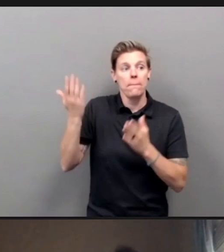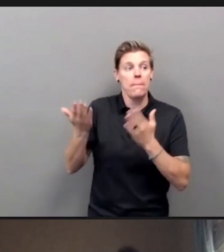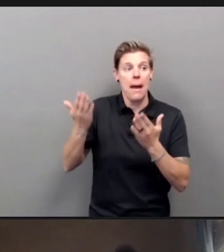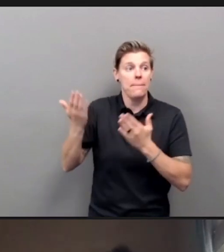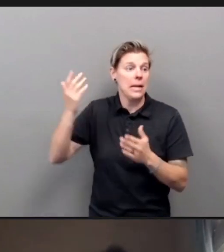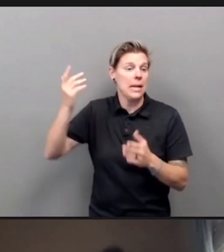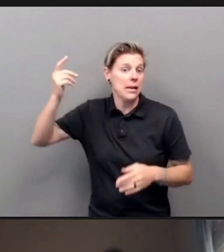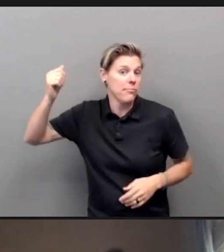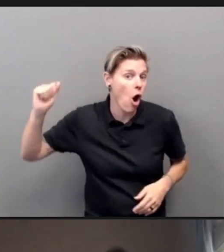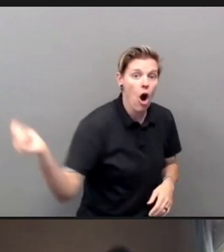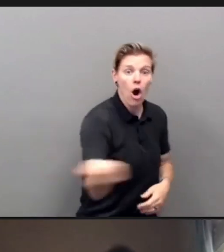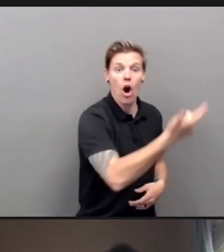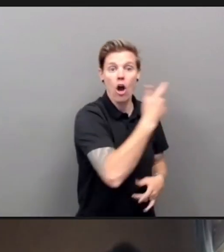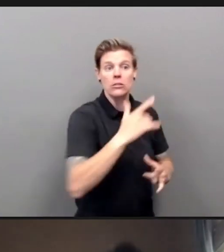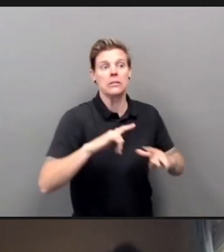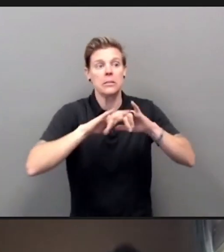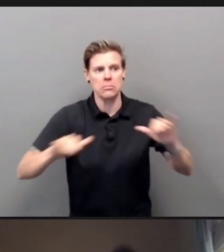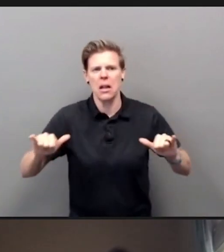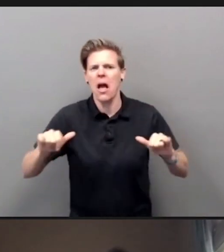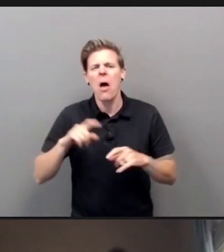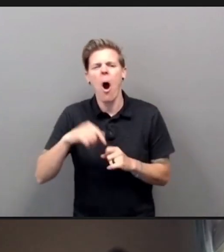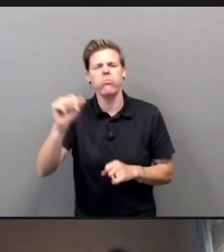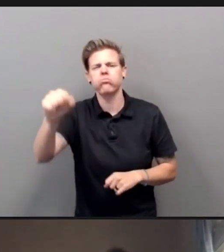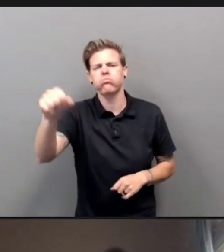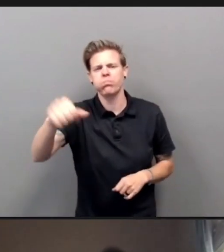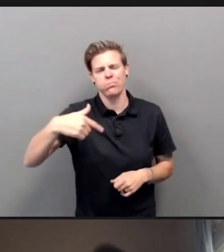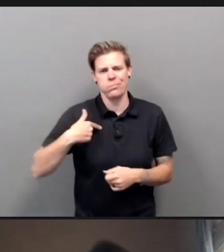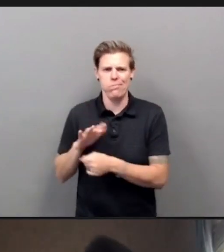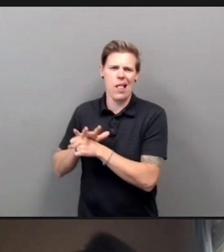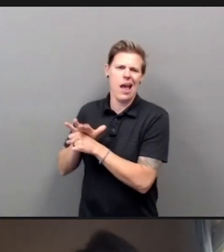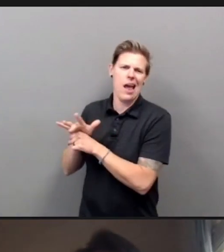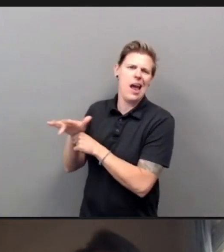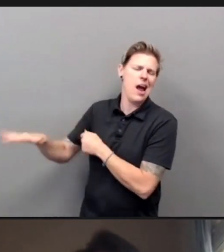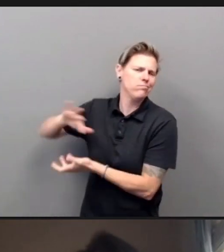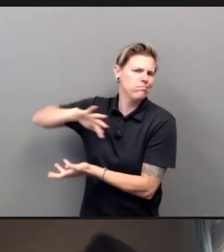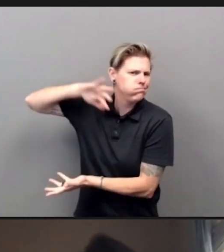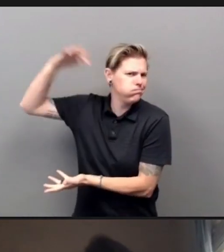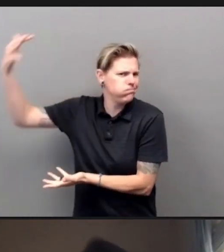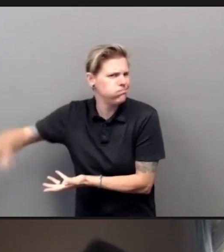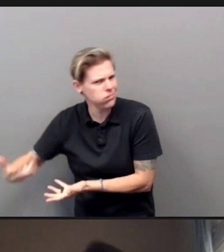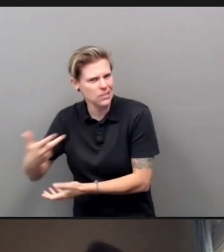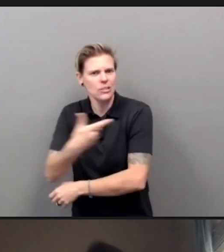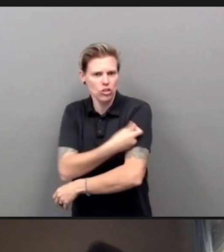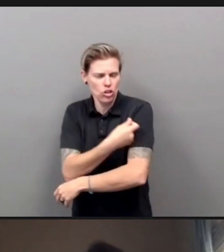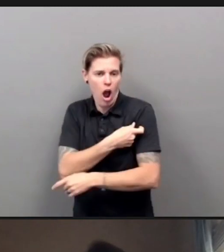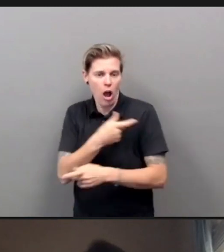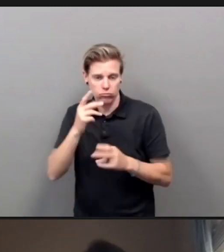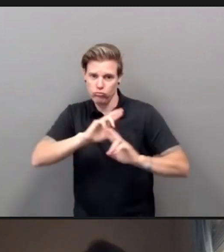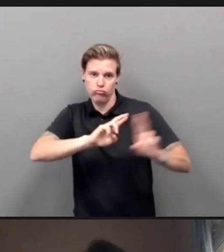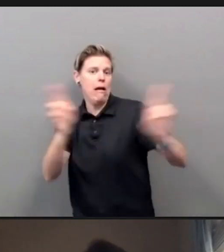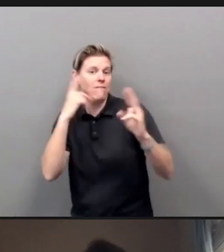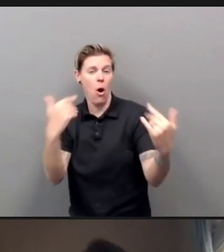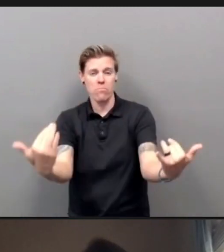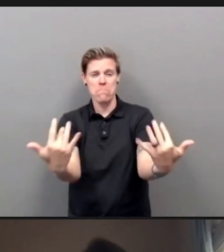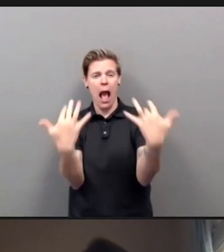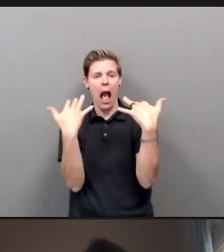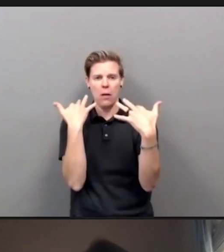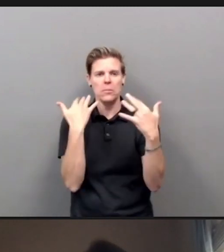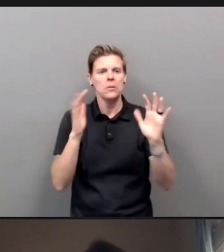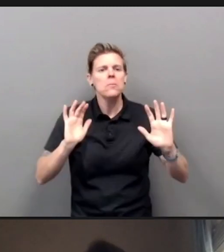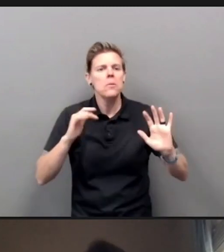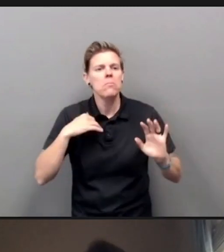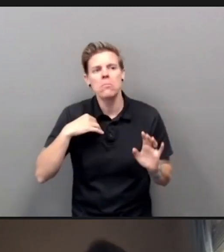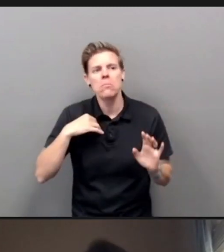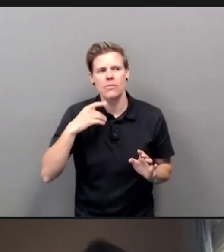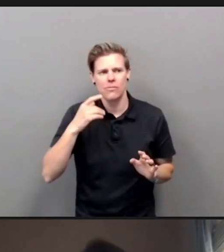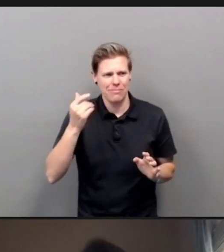have a significant increase depending on what happens today and tomorrow. We believe even just the older people in New Mexico is over,